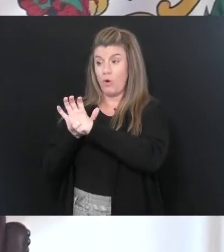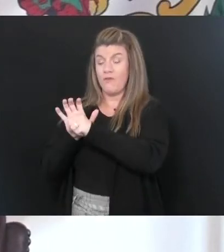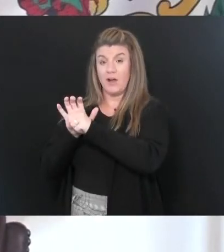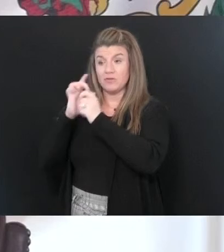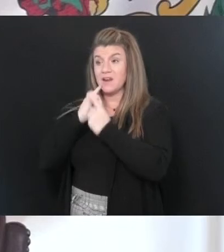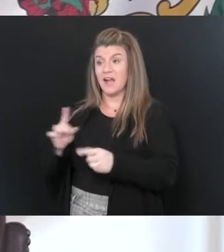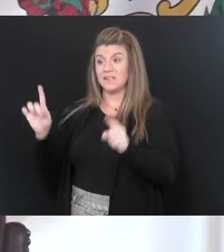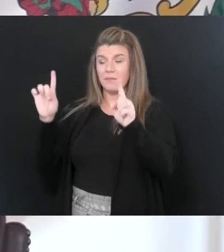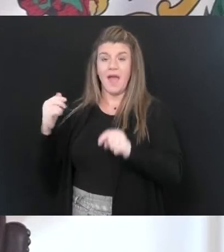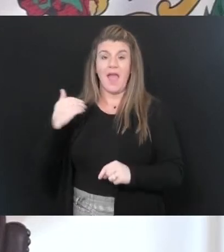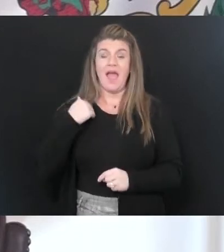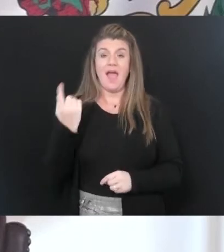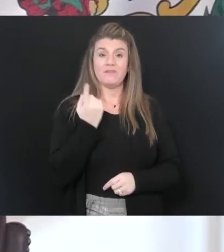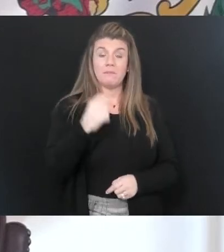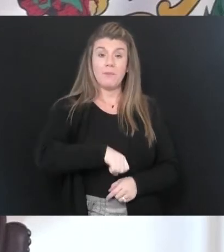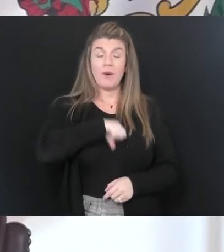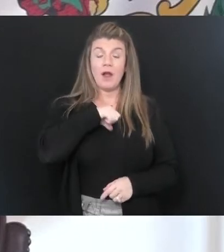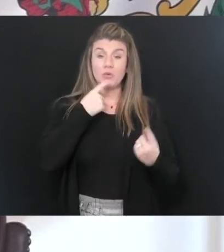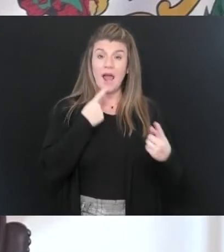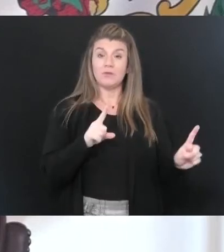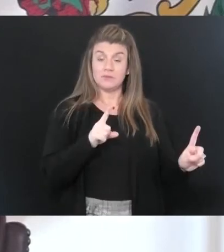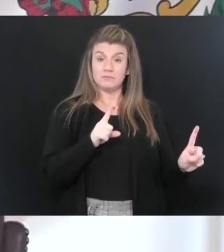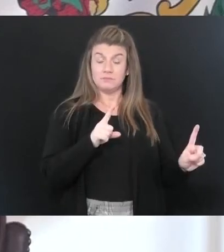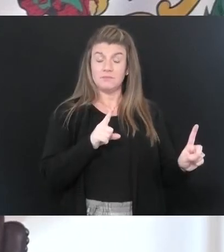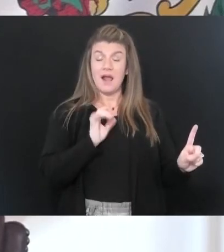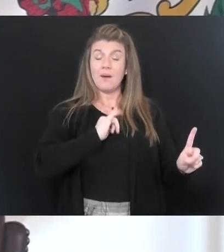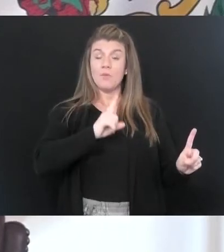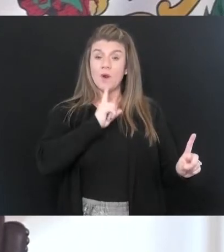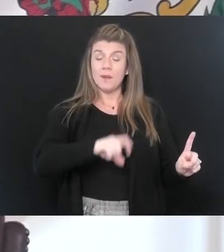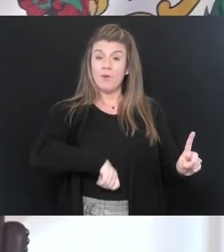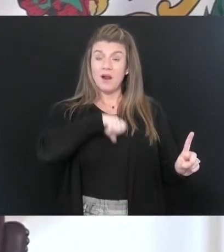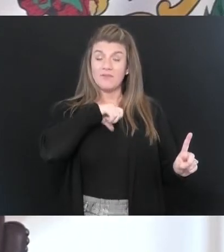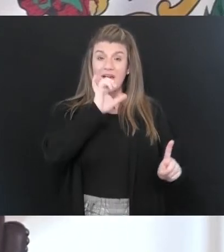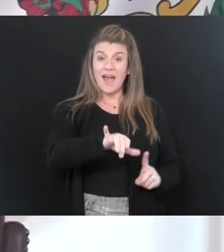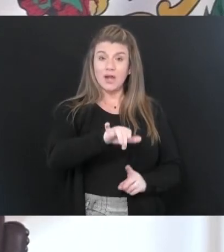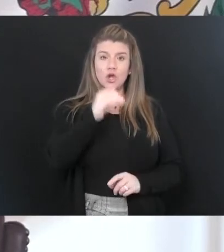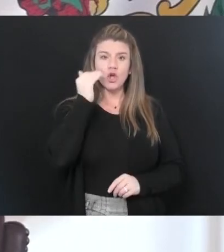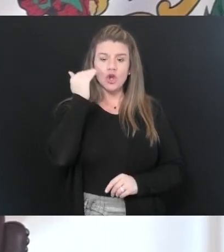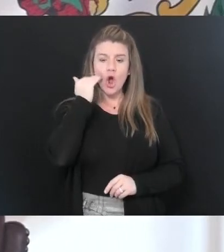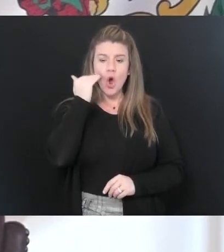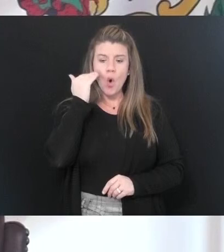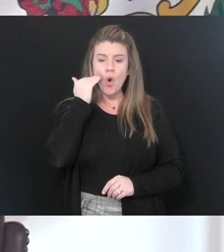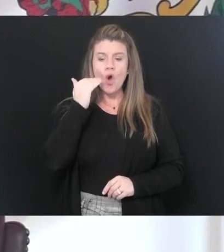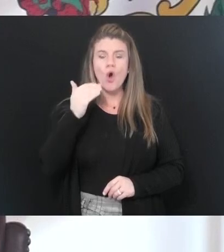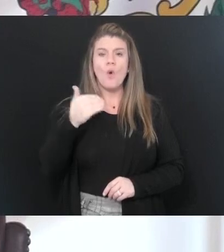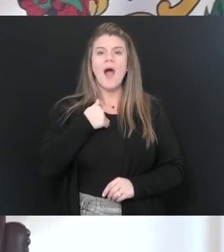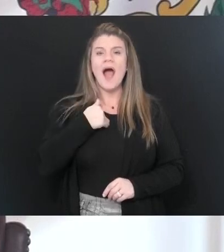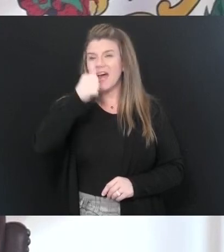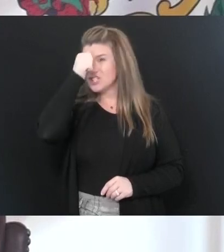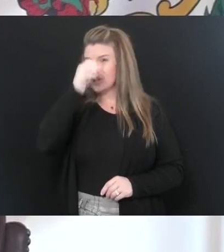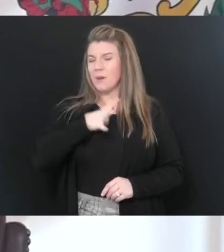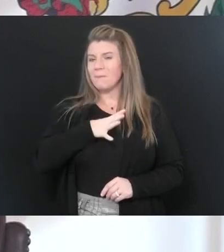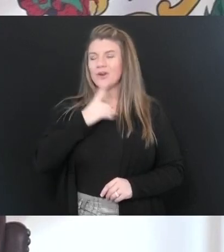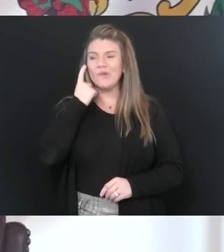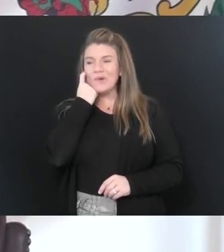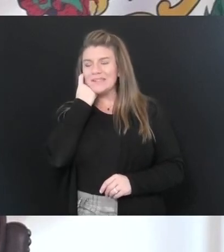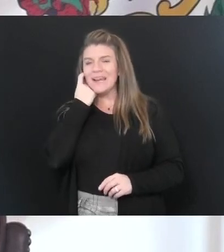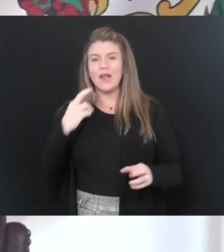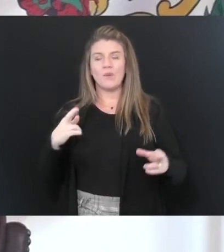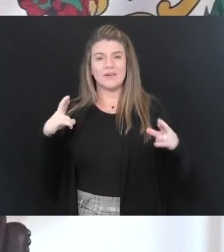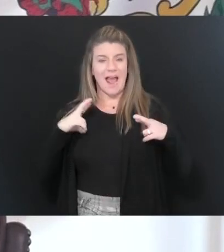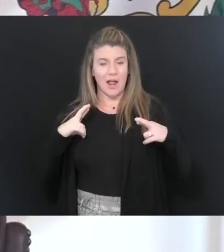got something I'm really proud of and really, really proud of. We had a gentleman that just